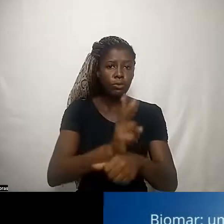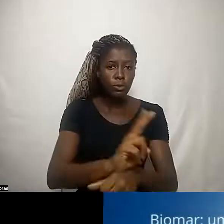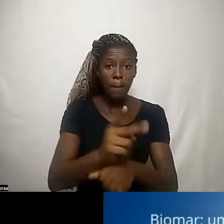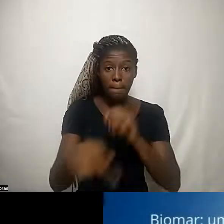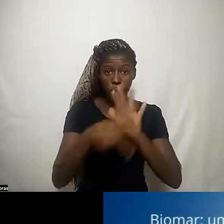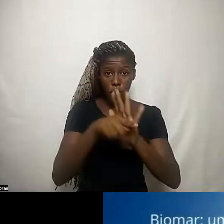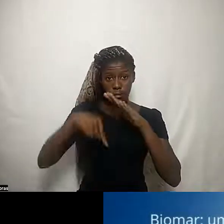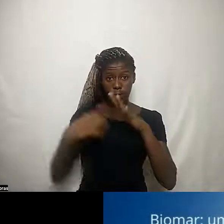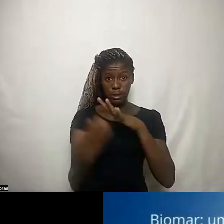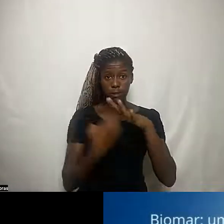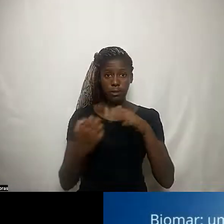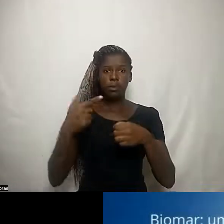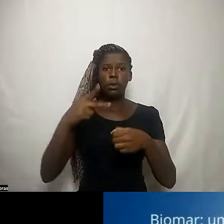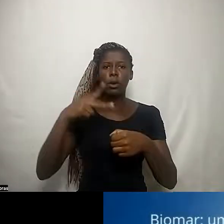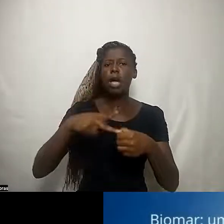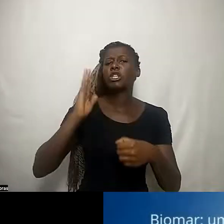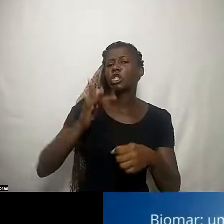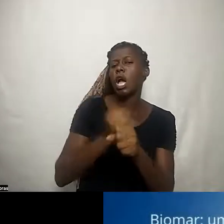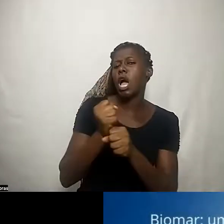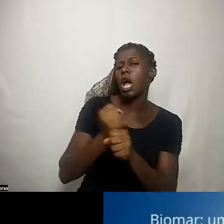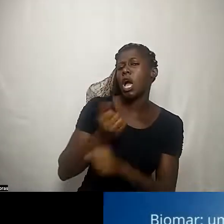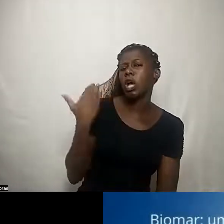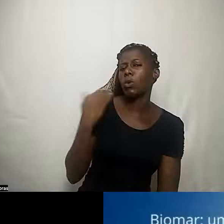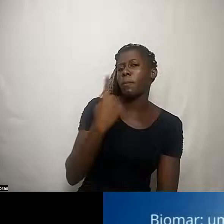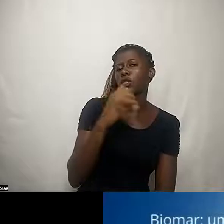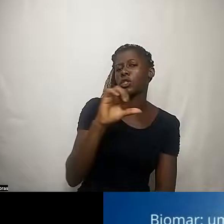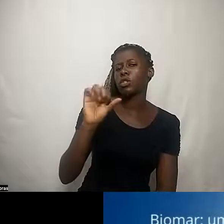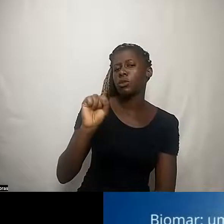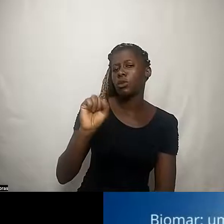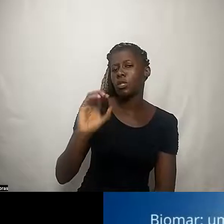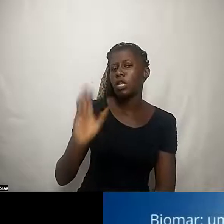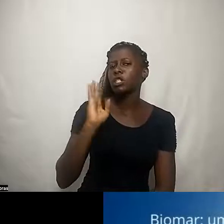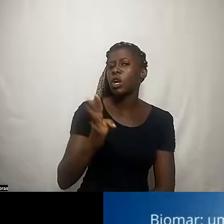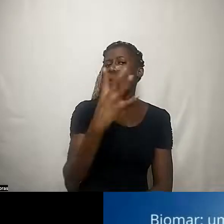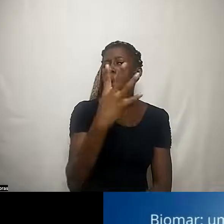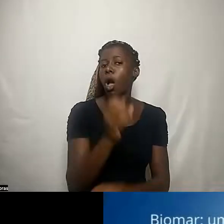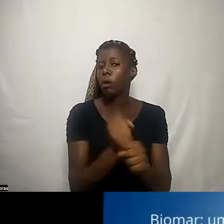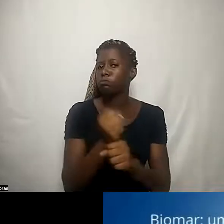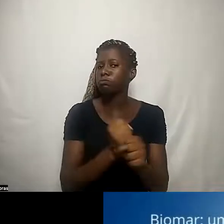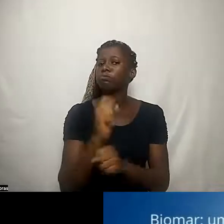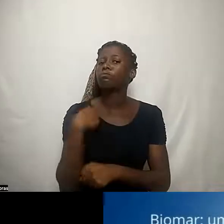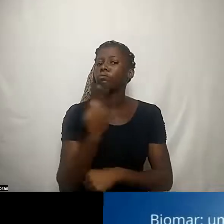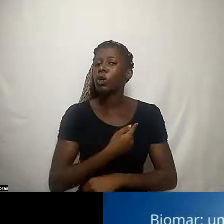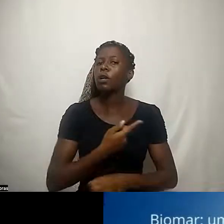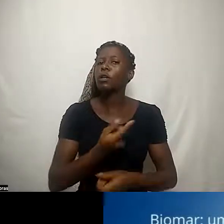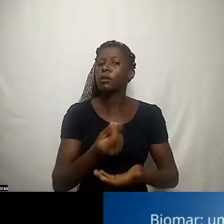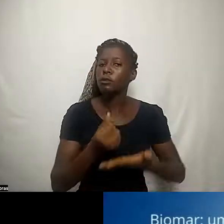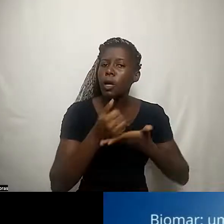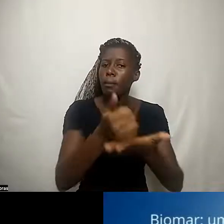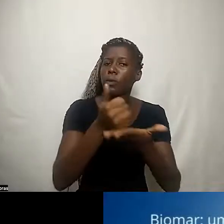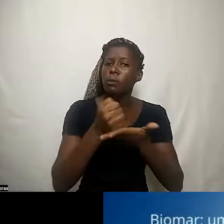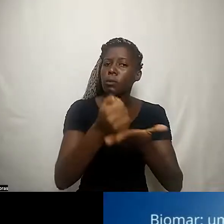biodiversity in the oceans happened since the 80s. And in 40 decades, the investment and